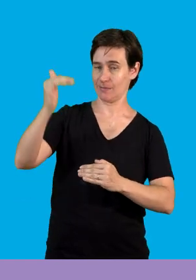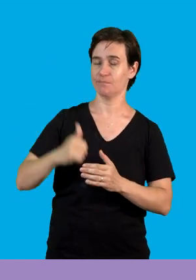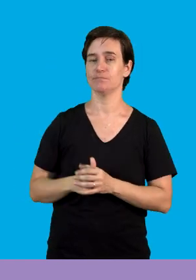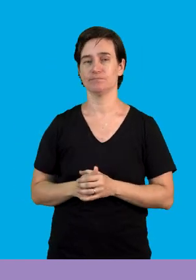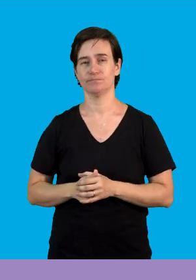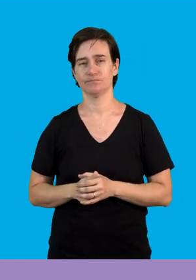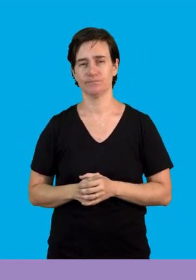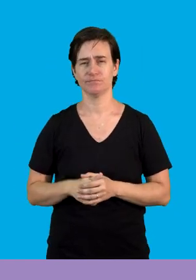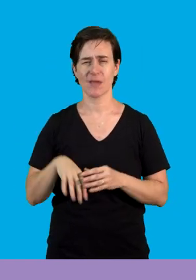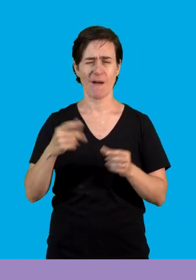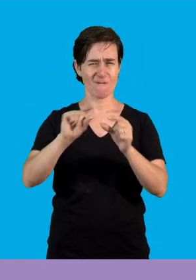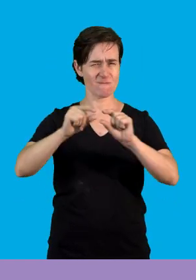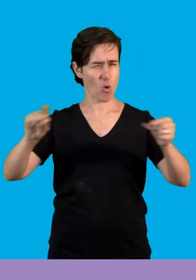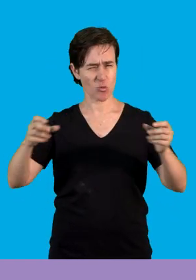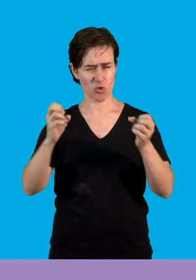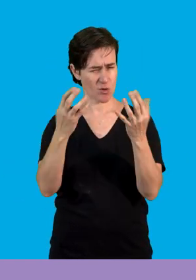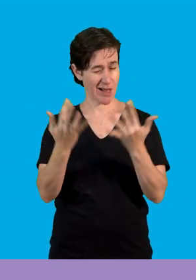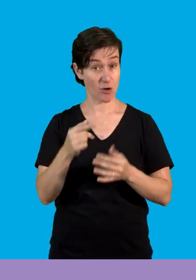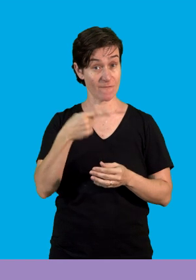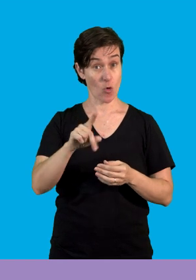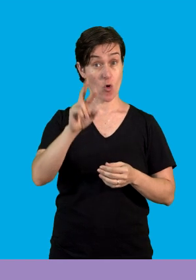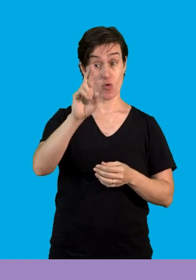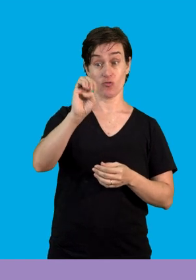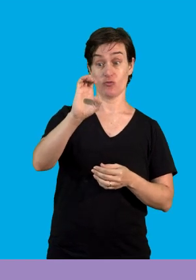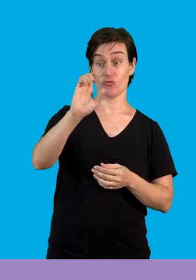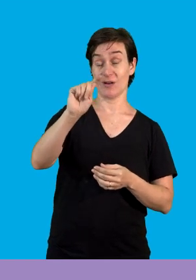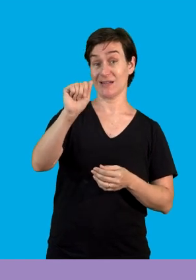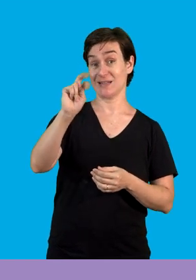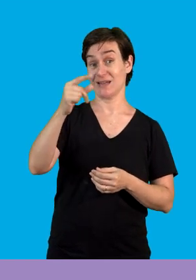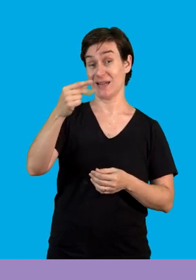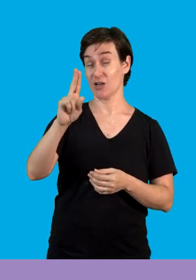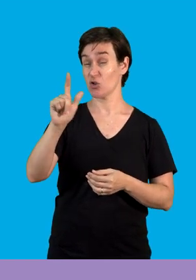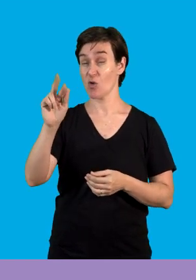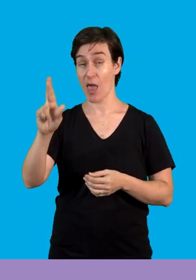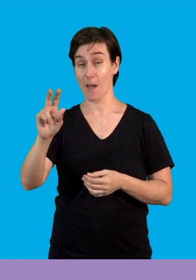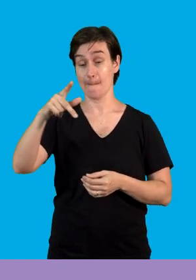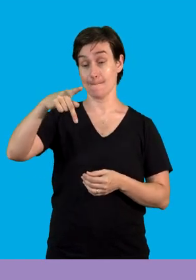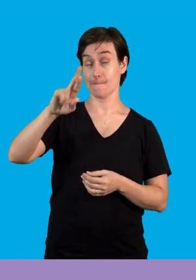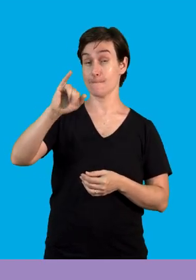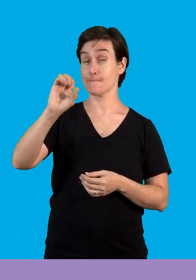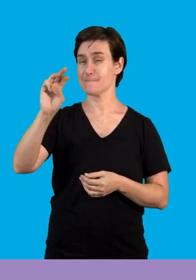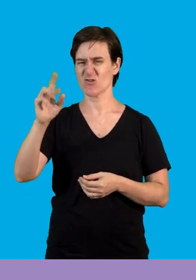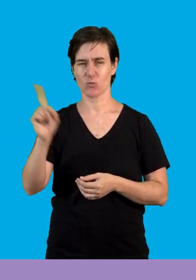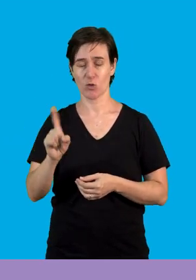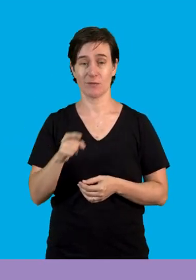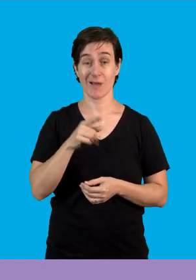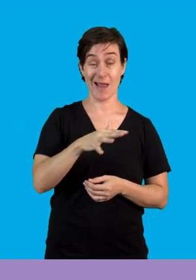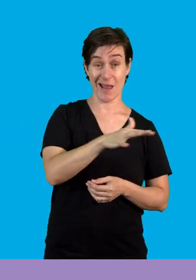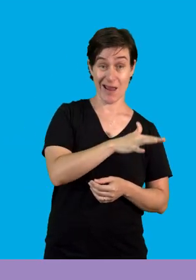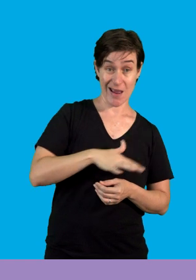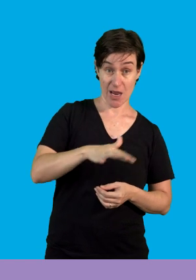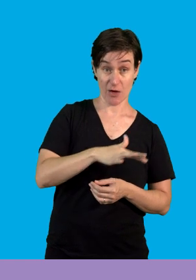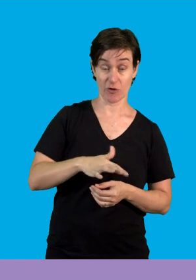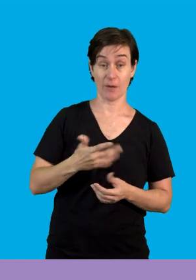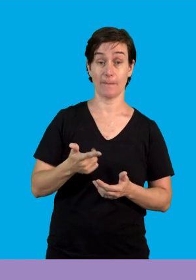for calculating the volume of a rectangular prism, it is there the area of the base of